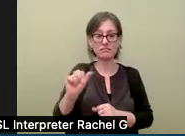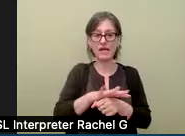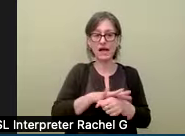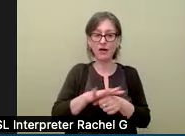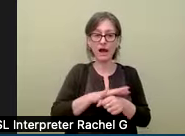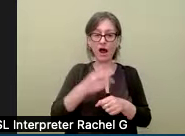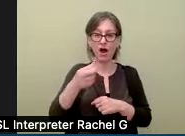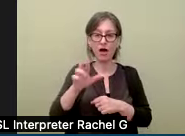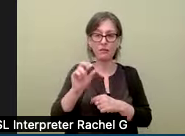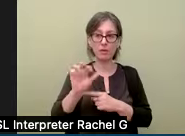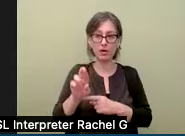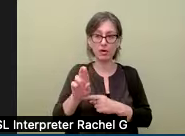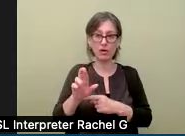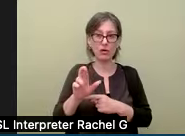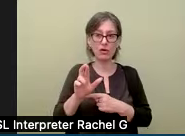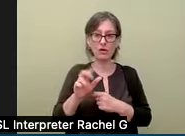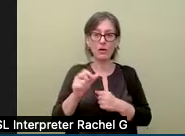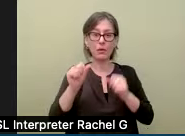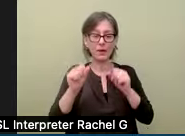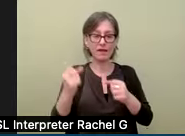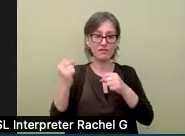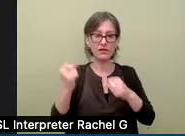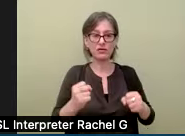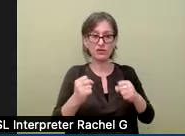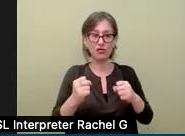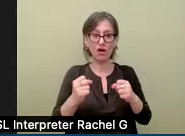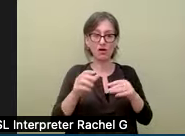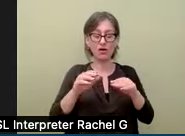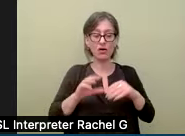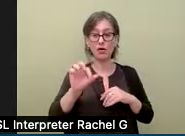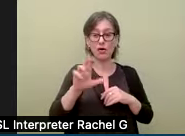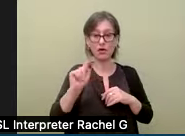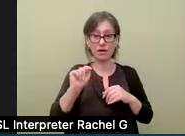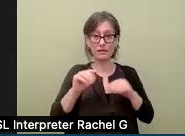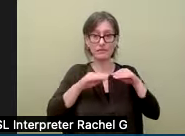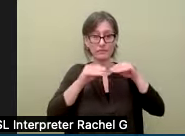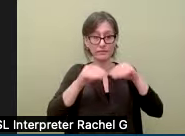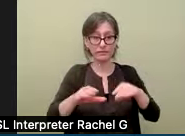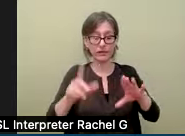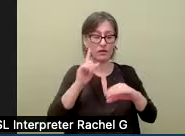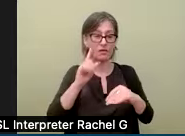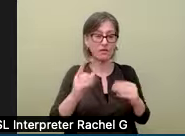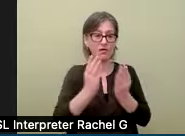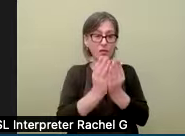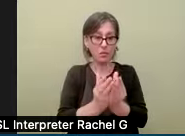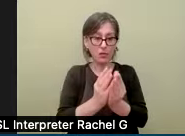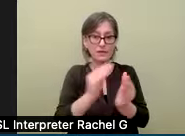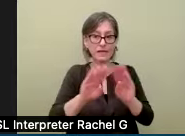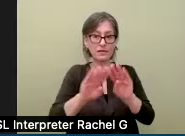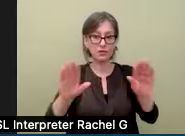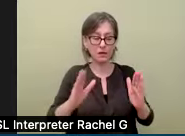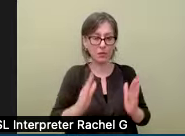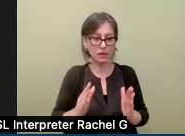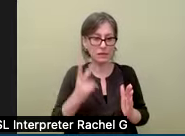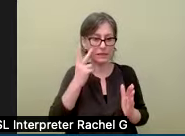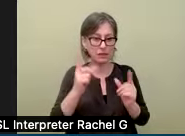much to have strong tsunami-induced currents that can be hazardous to harbors, boats, swimmers, and surfers. Let's see if you could advance it one more so we